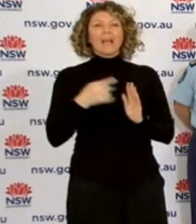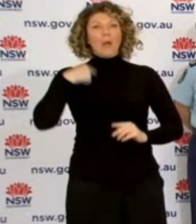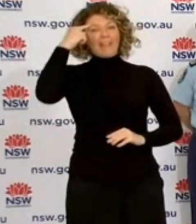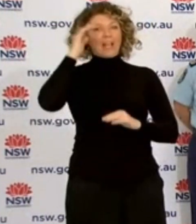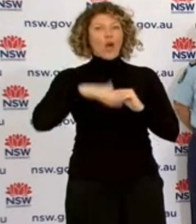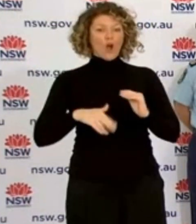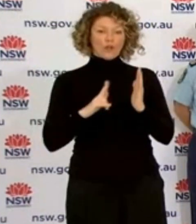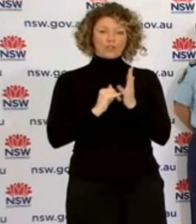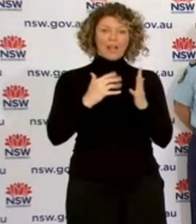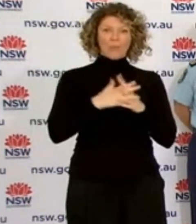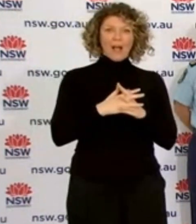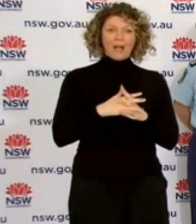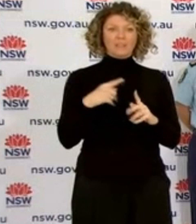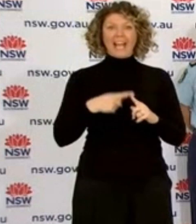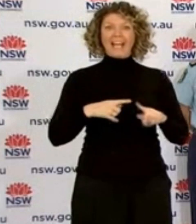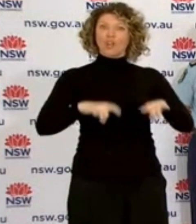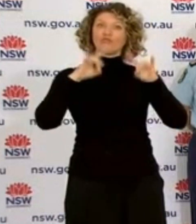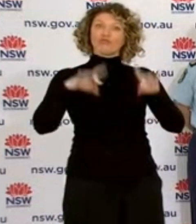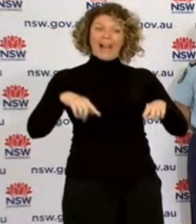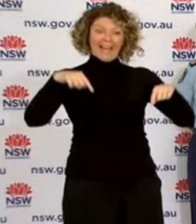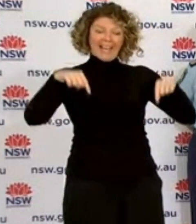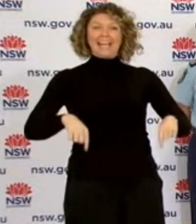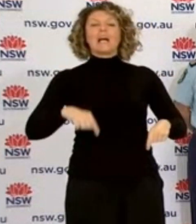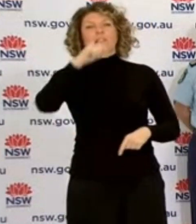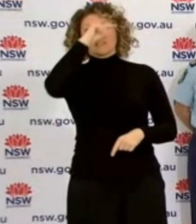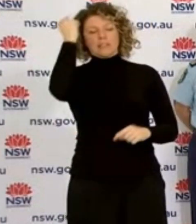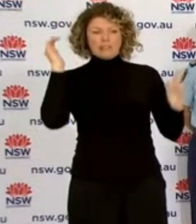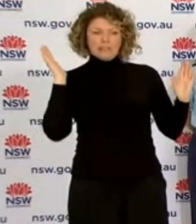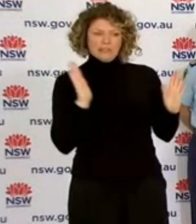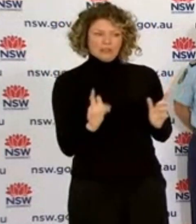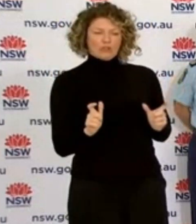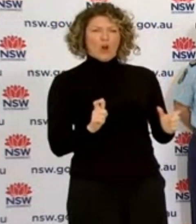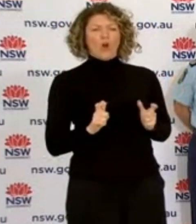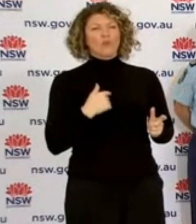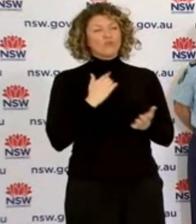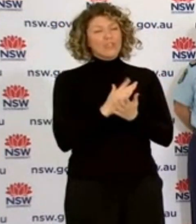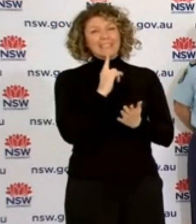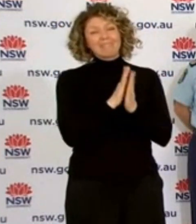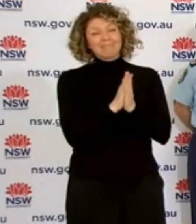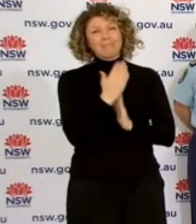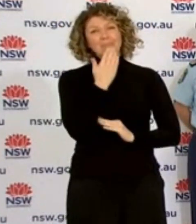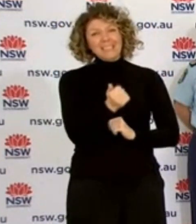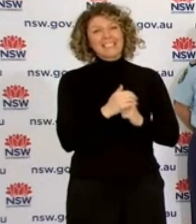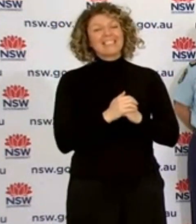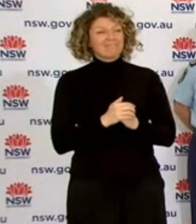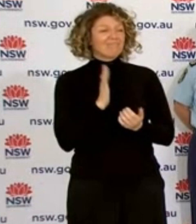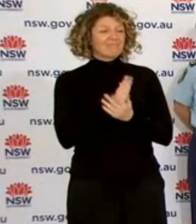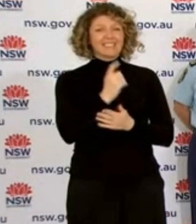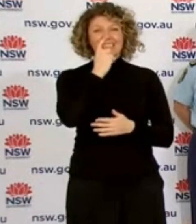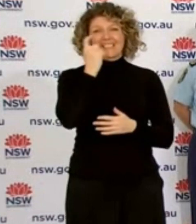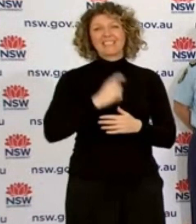Australia, which is different to what's occurred everywhere else. That's why we're really begging people to take this